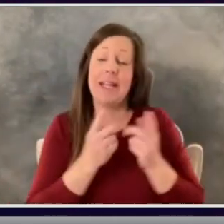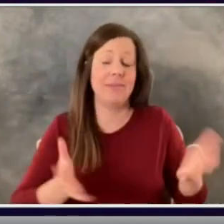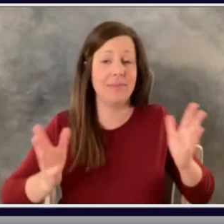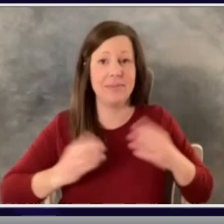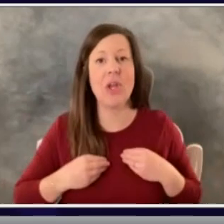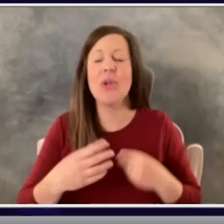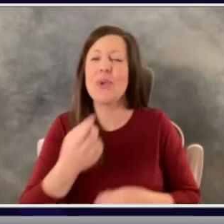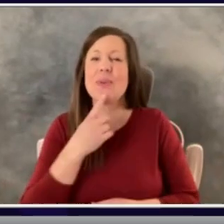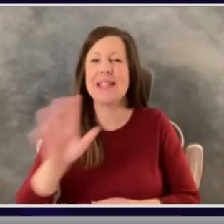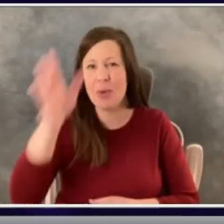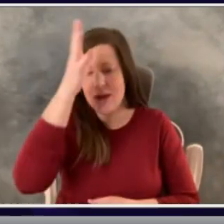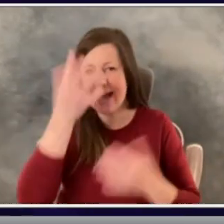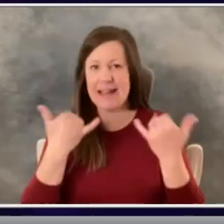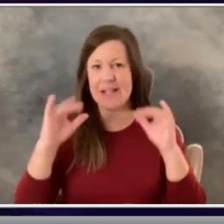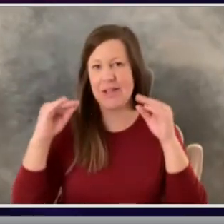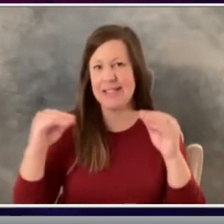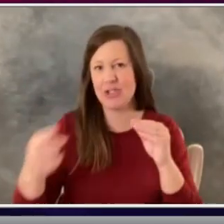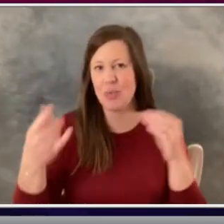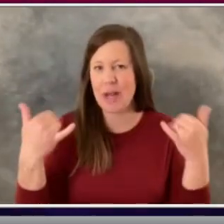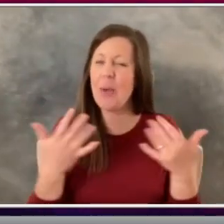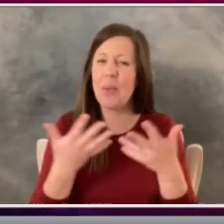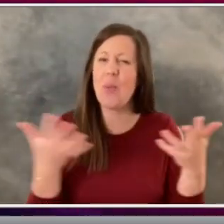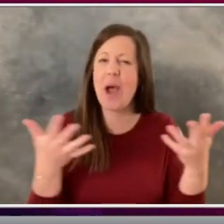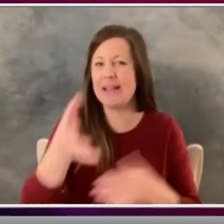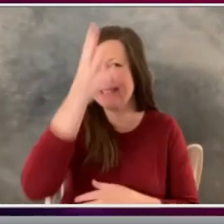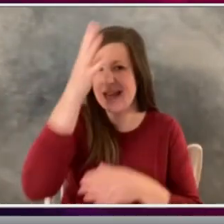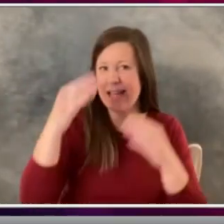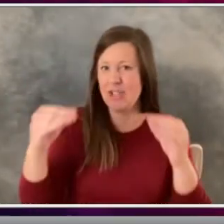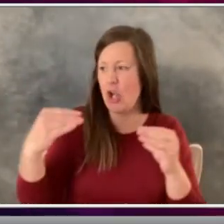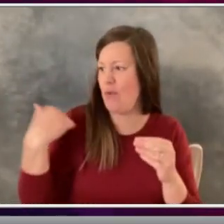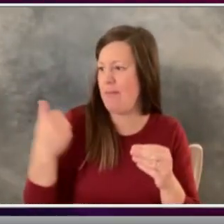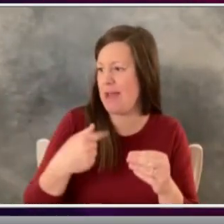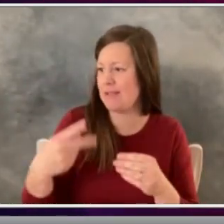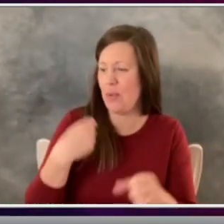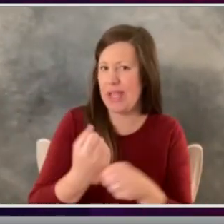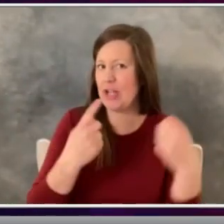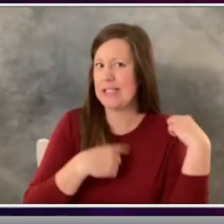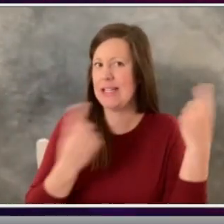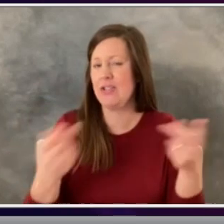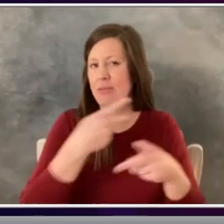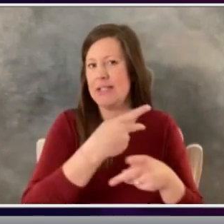now. What has your dad taught you just over the past few years since you've been caring for him?